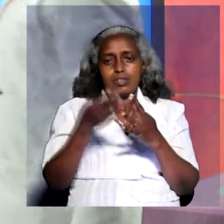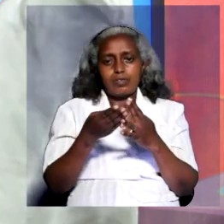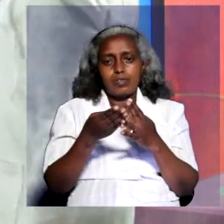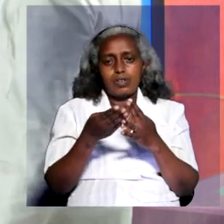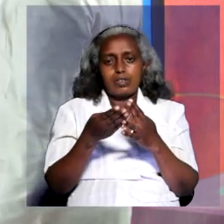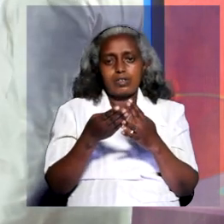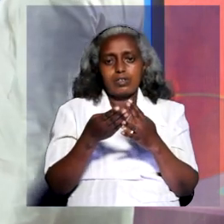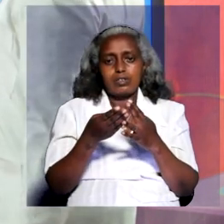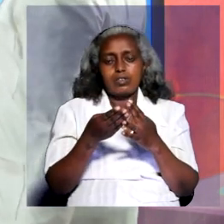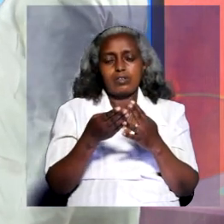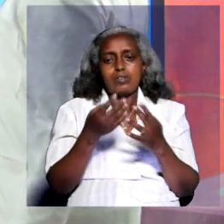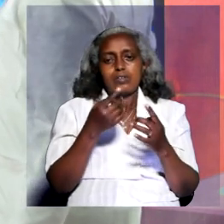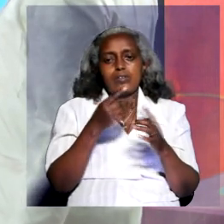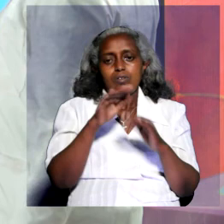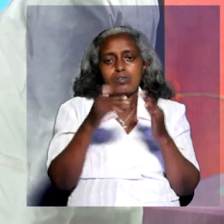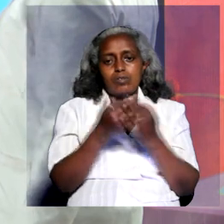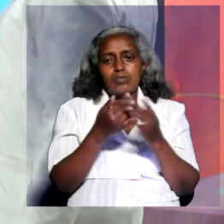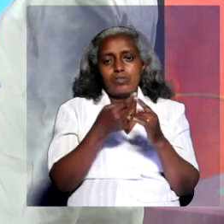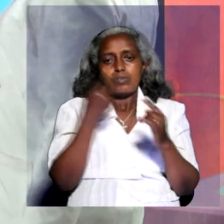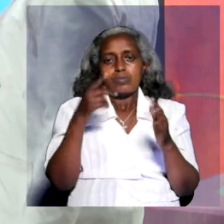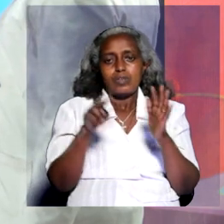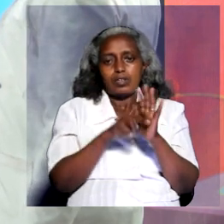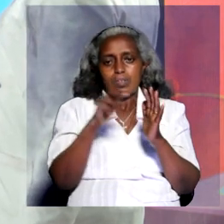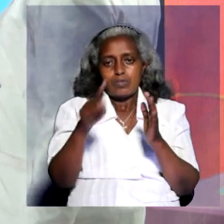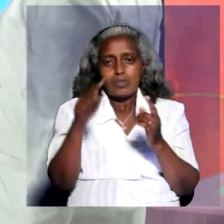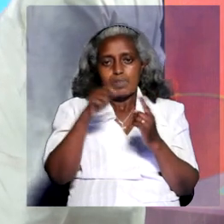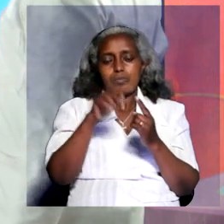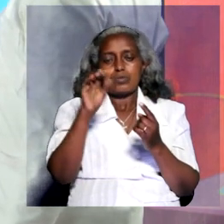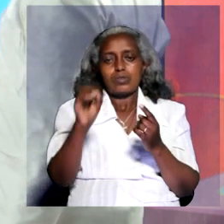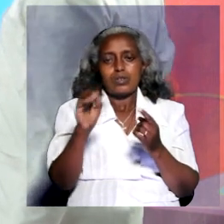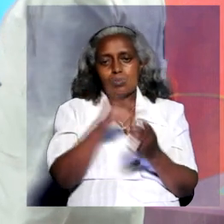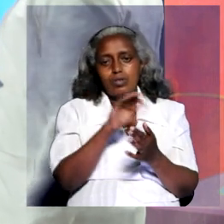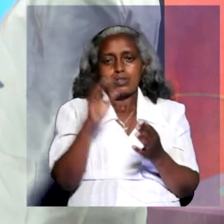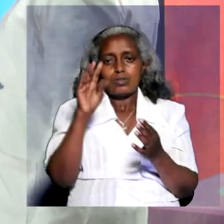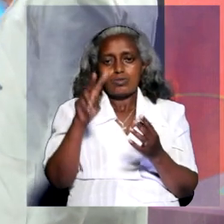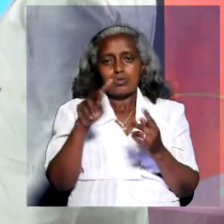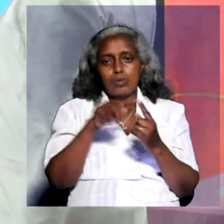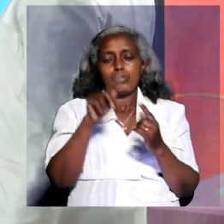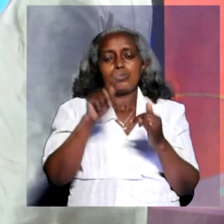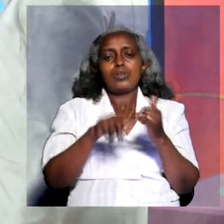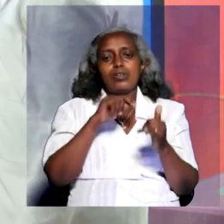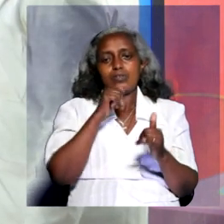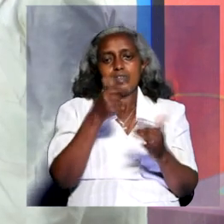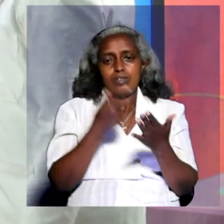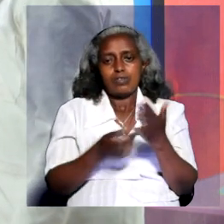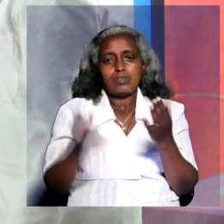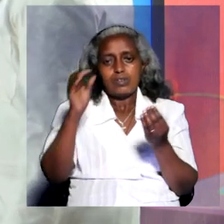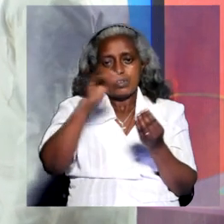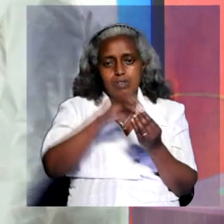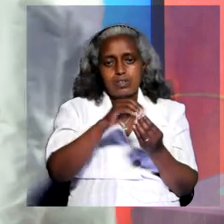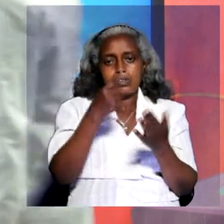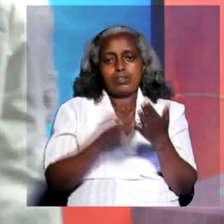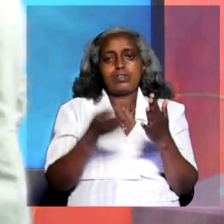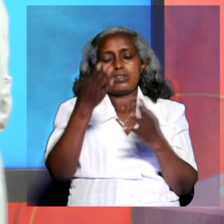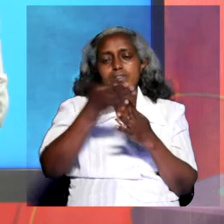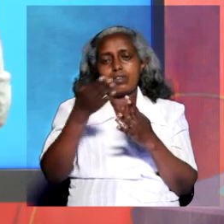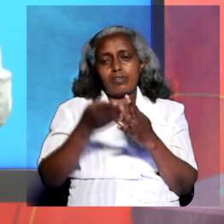is increasing on from negative 1 up to 0 and 2 up to infinity. It is increasing on this interval.